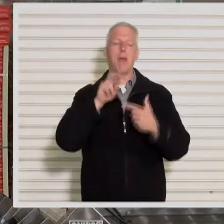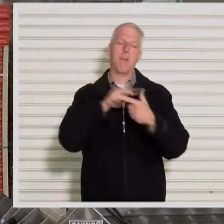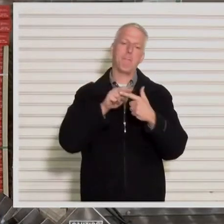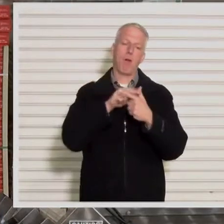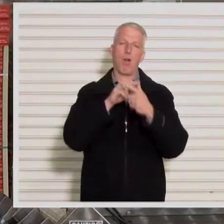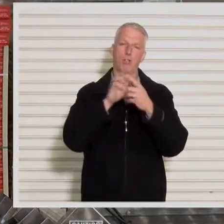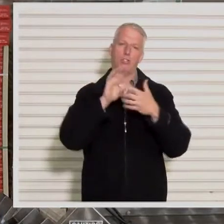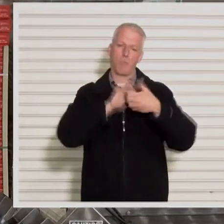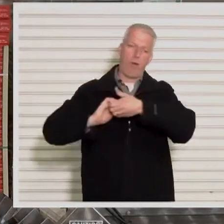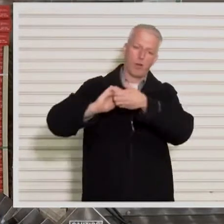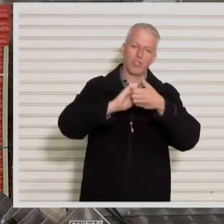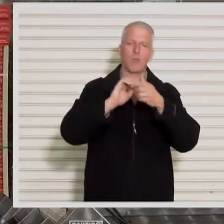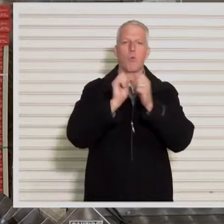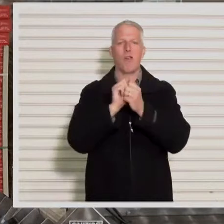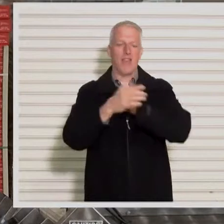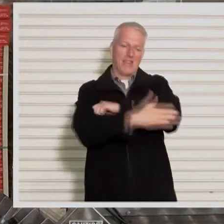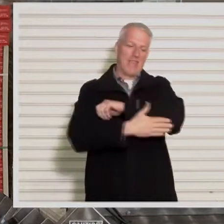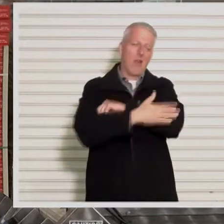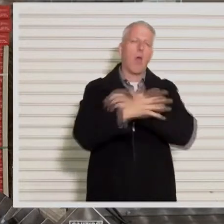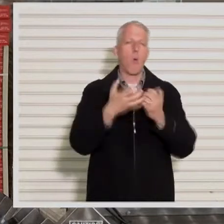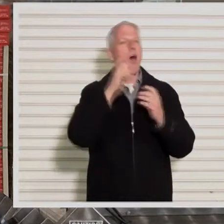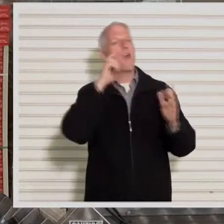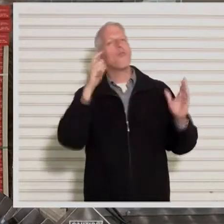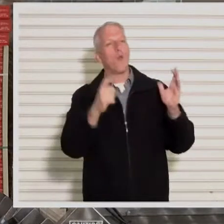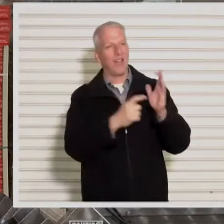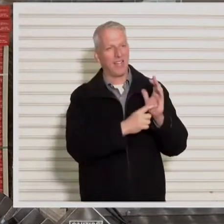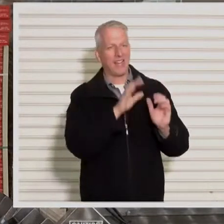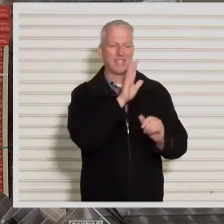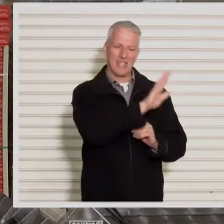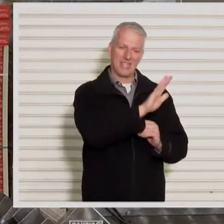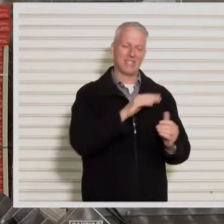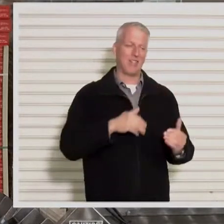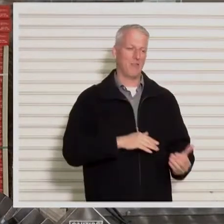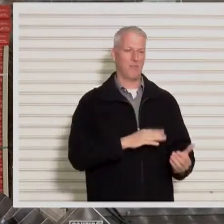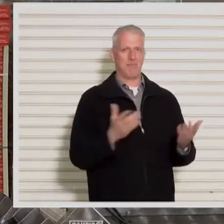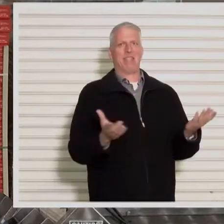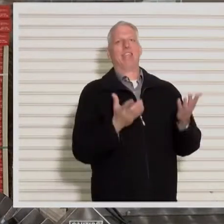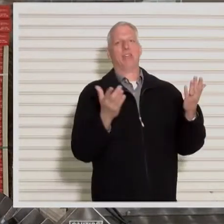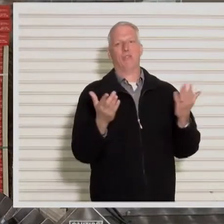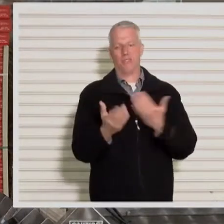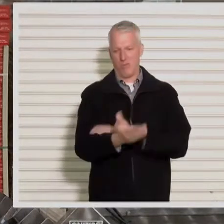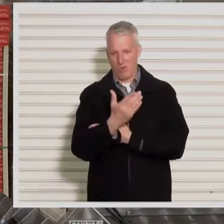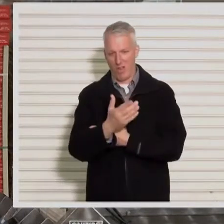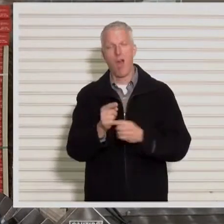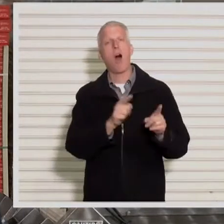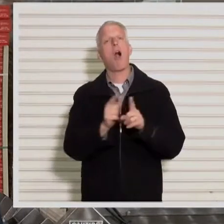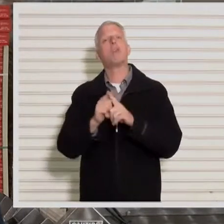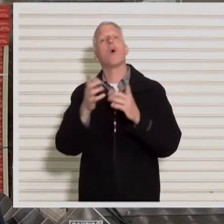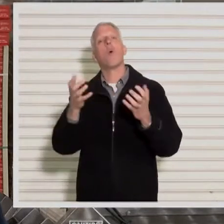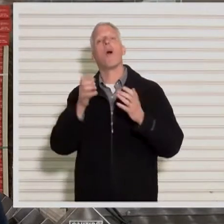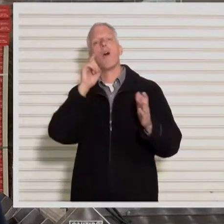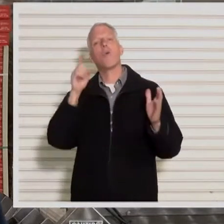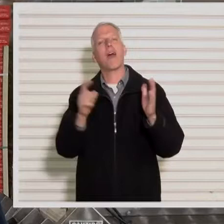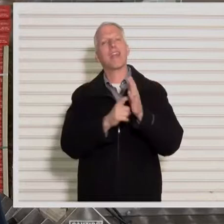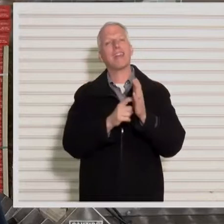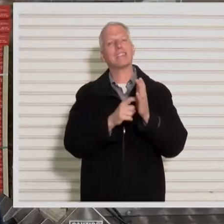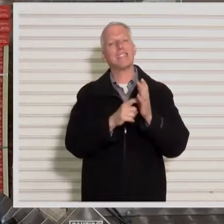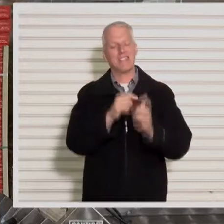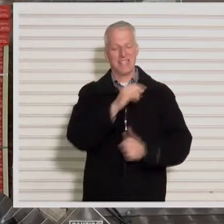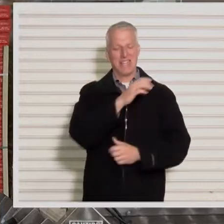our FQHCs, and just wanted to recognize his presence as well. I also want to recognize